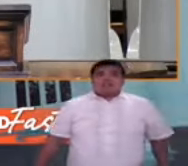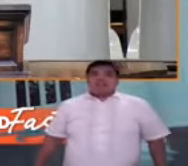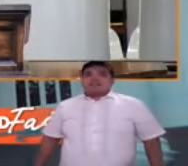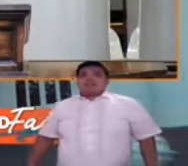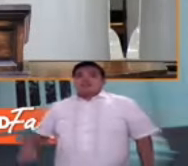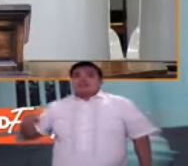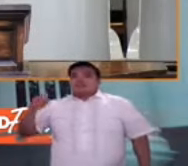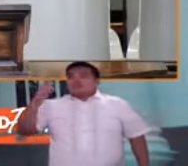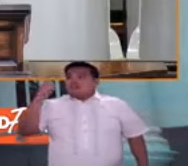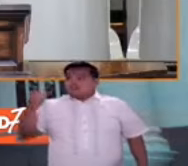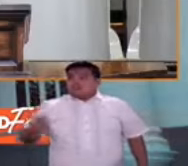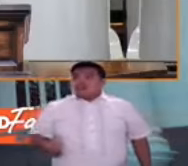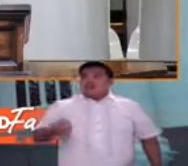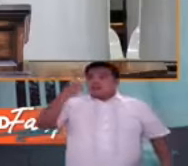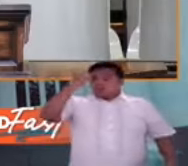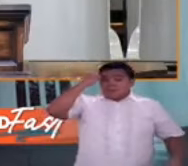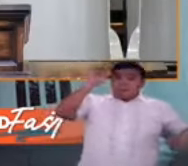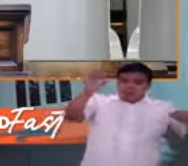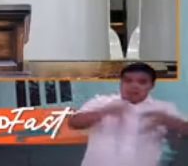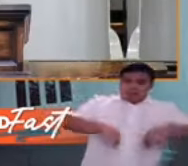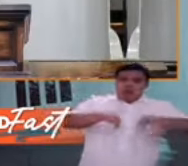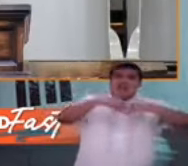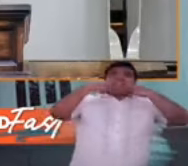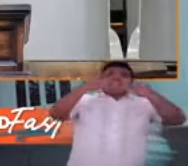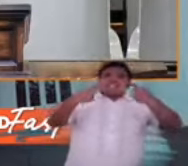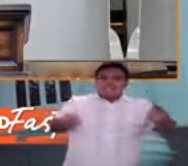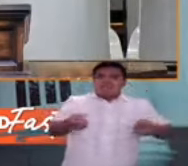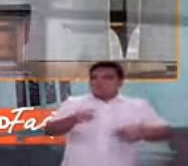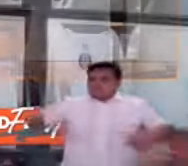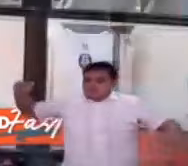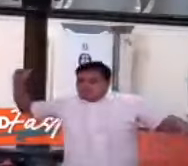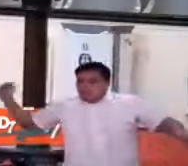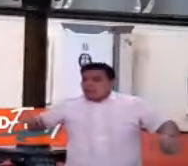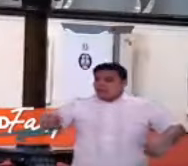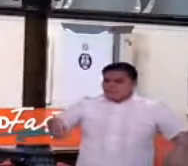rebuke? Mas mainang masultihan ta rather than diritso dain bunal.